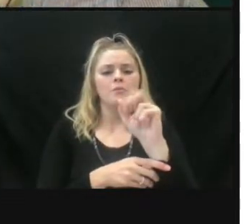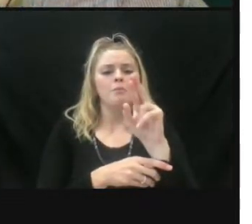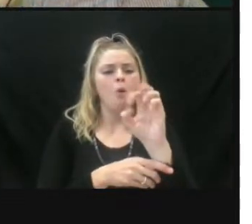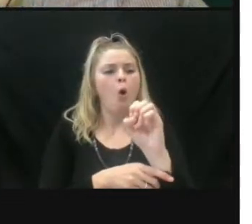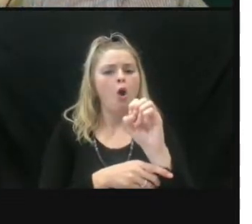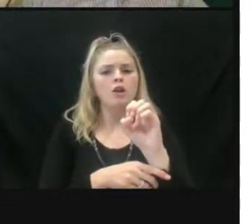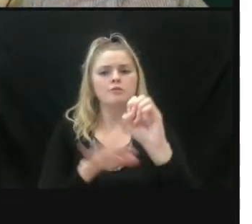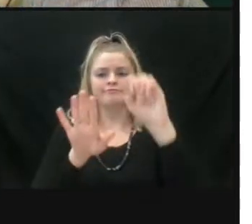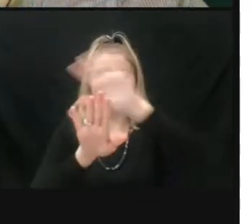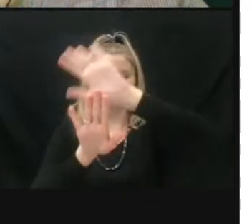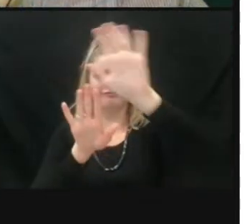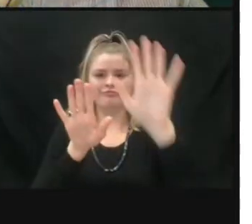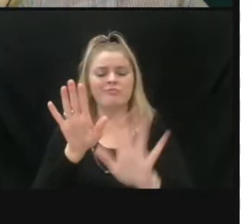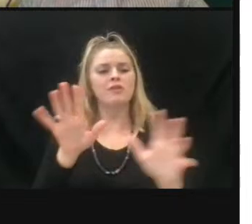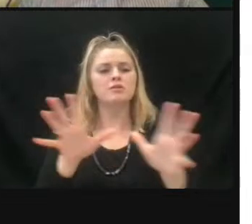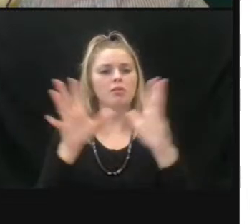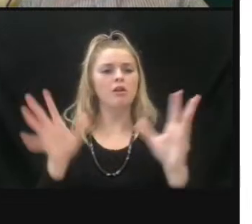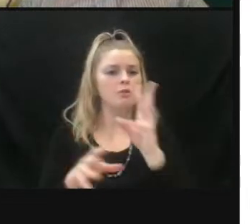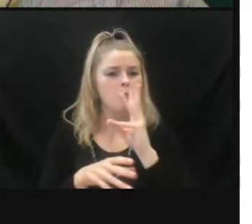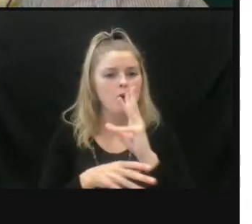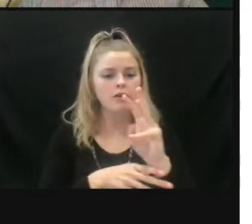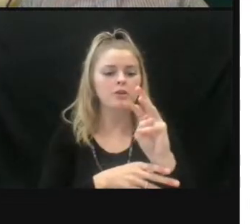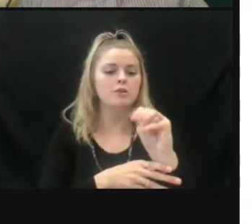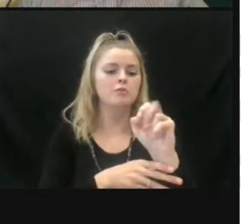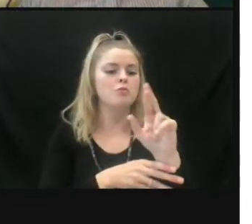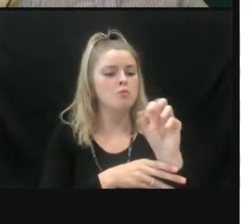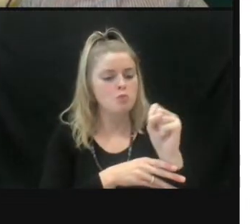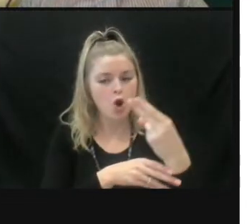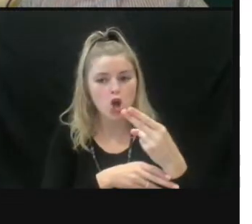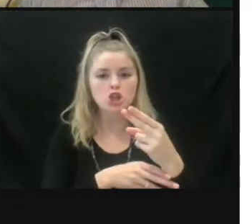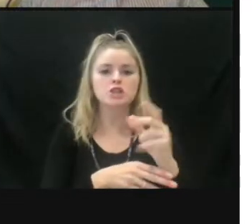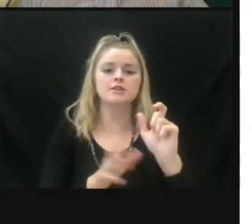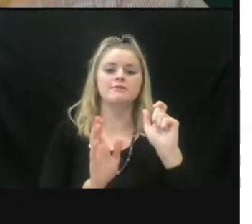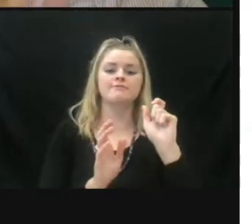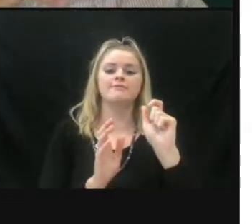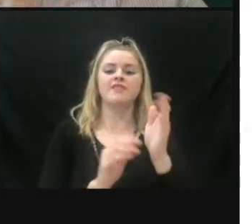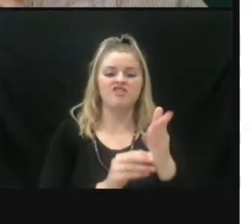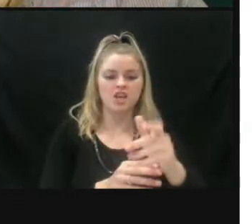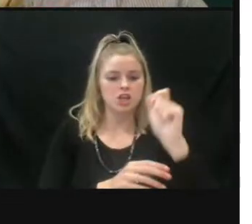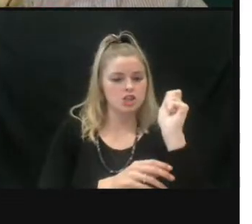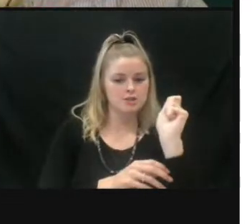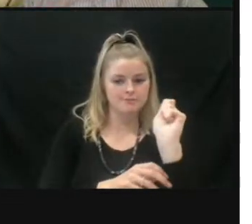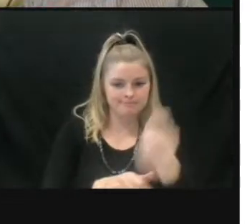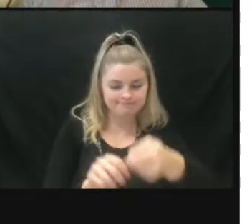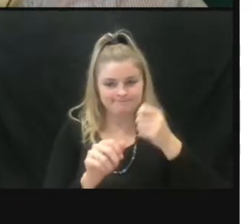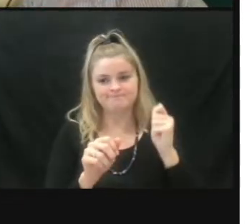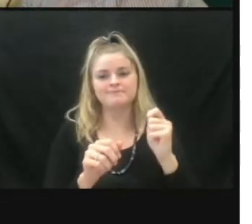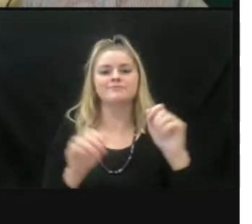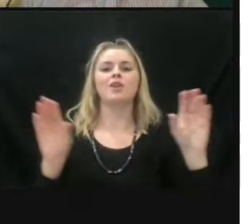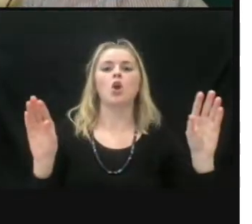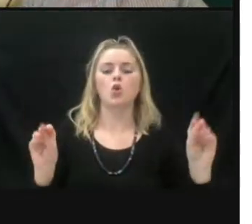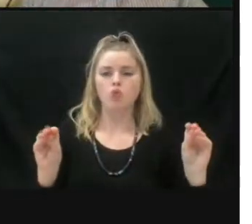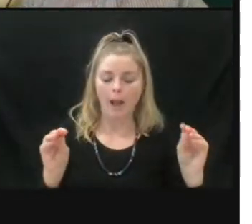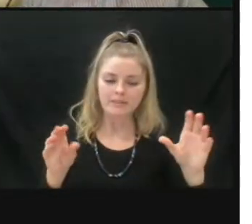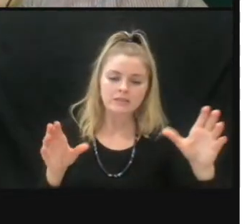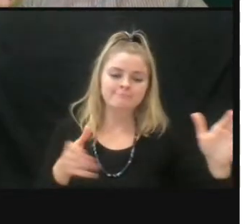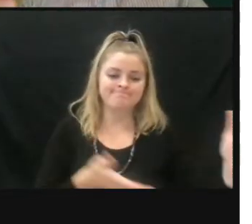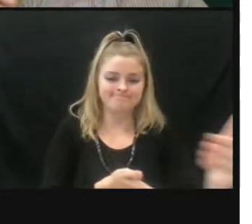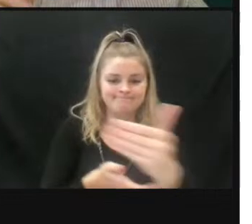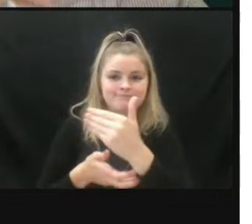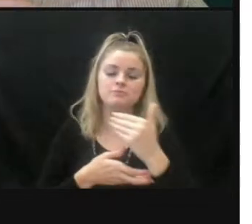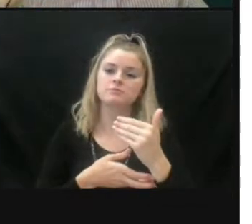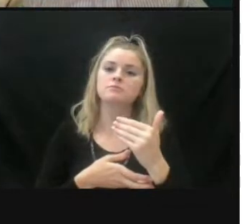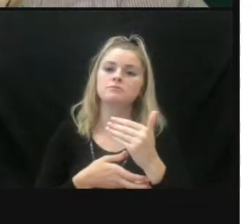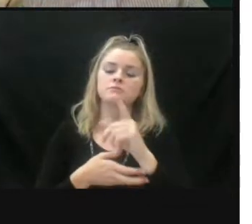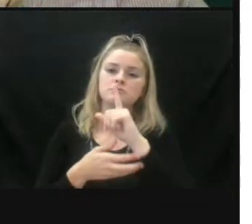vast marshland, tidal zones. Things like fishing, crabbing, oystering, clamming are very big industries, and they're huge lifeways